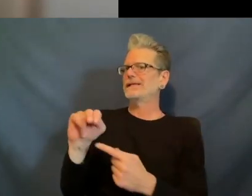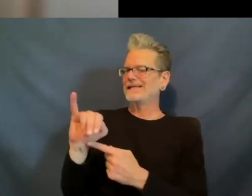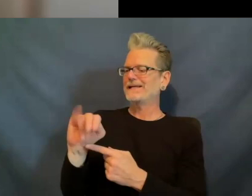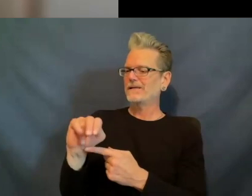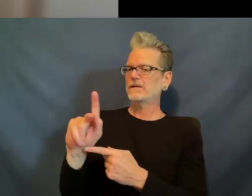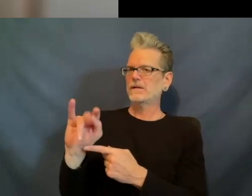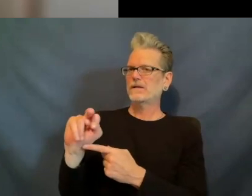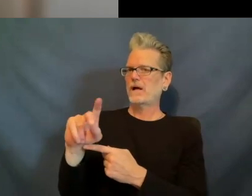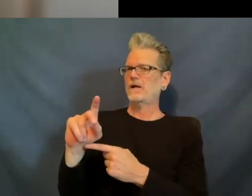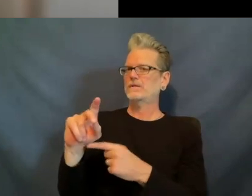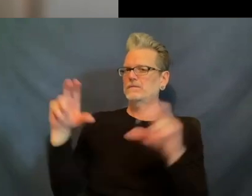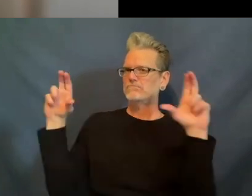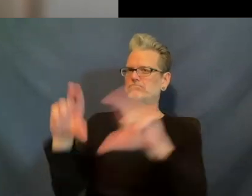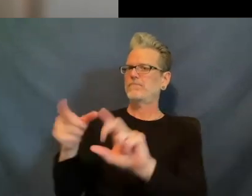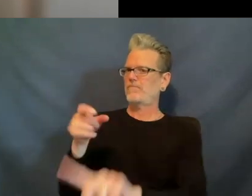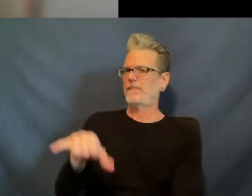from.